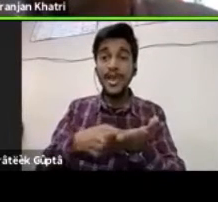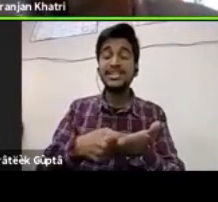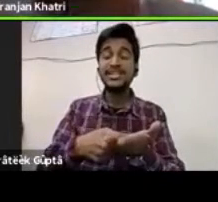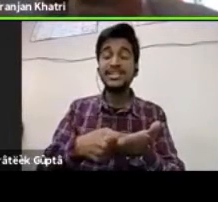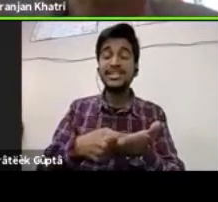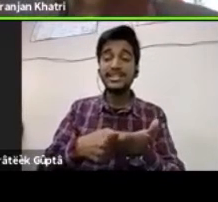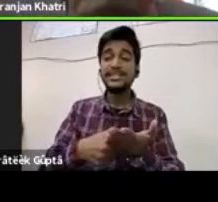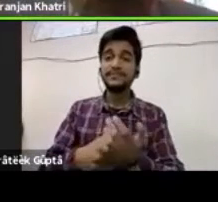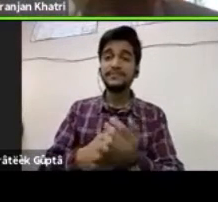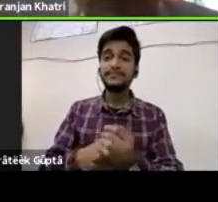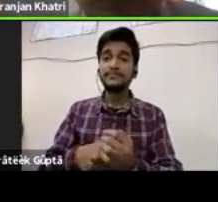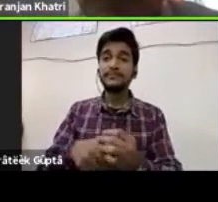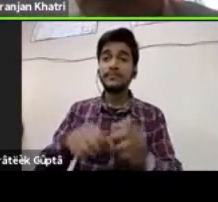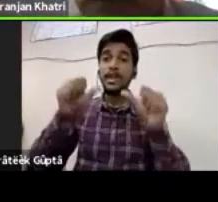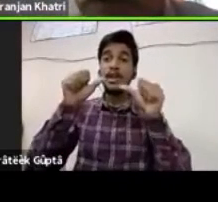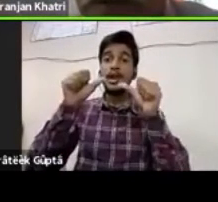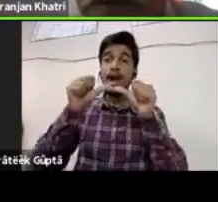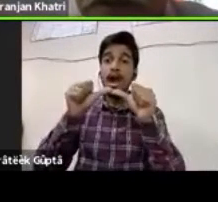Aarti to